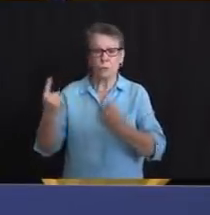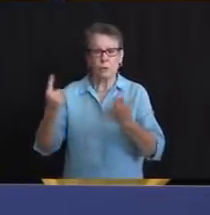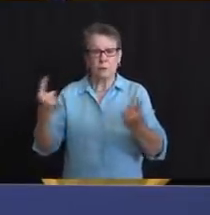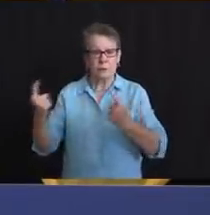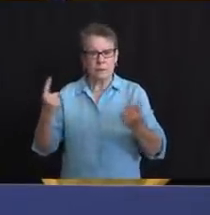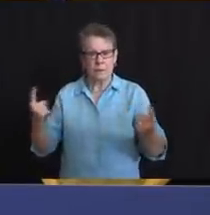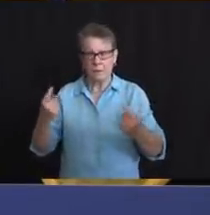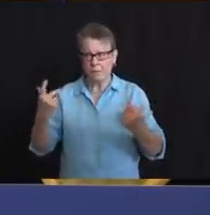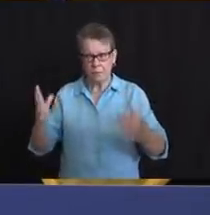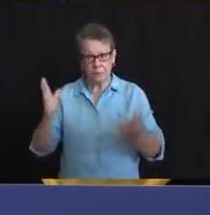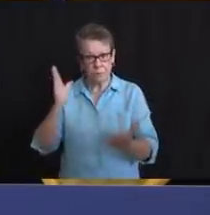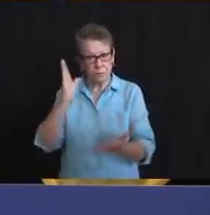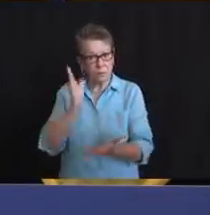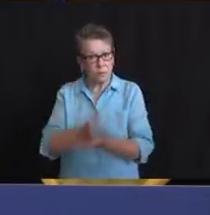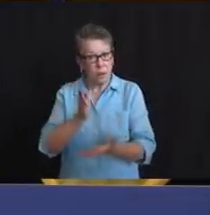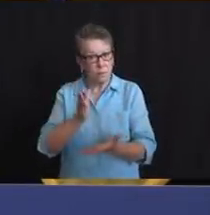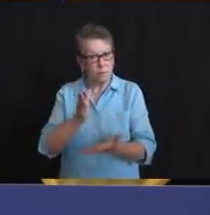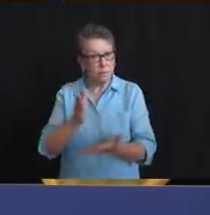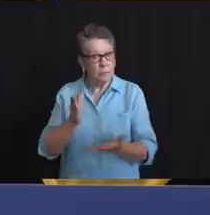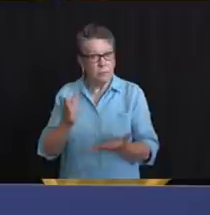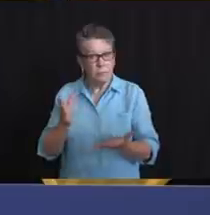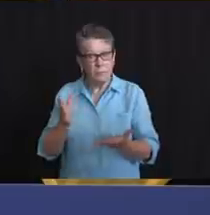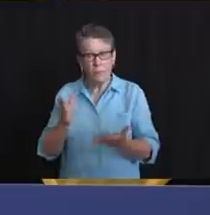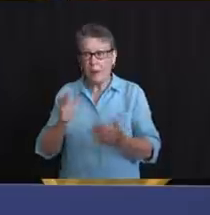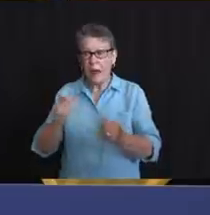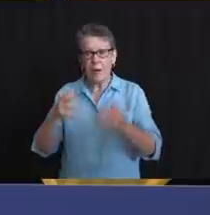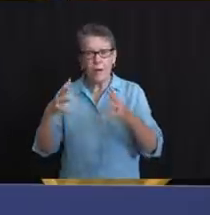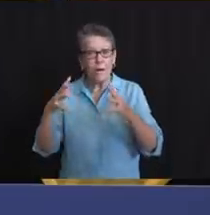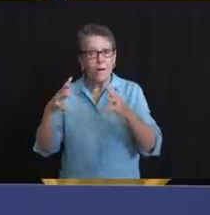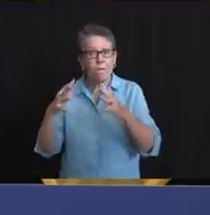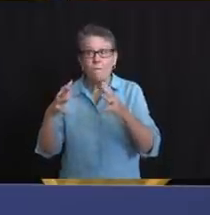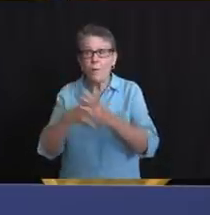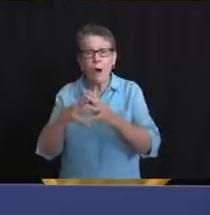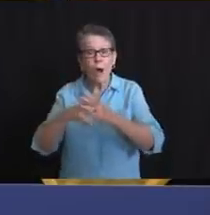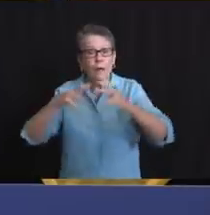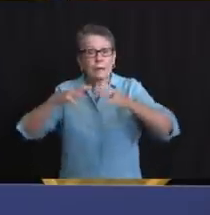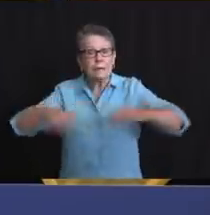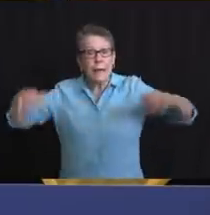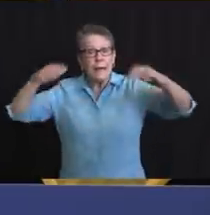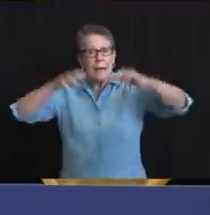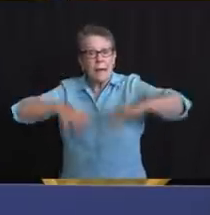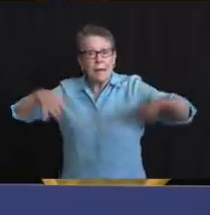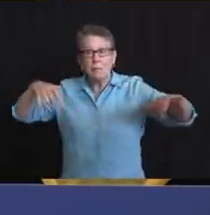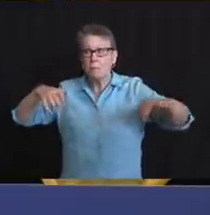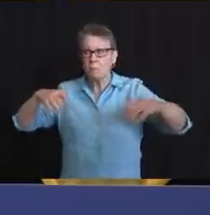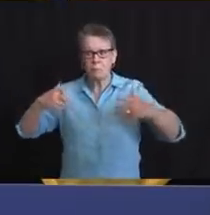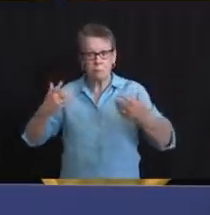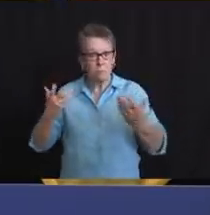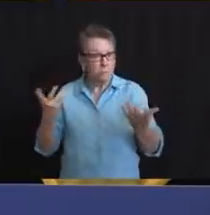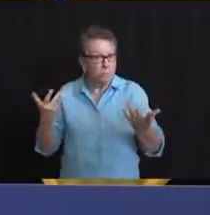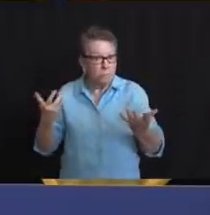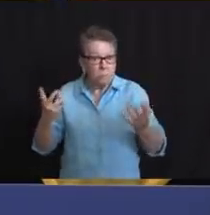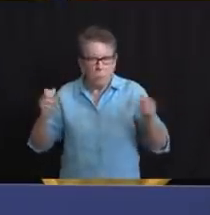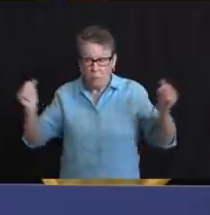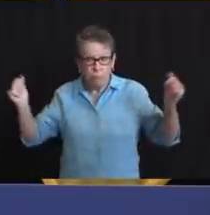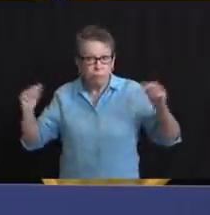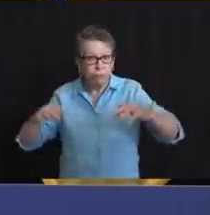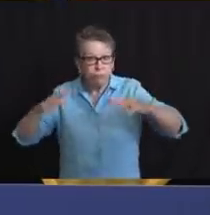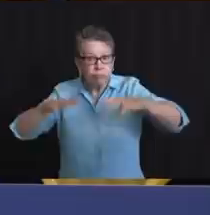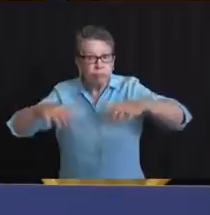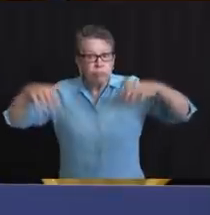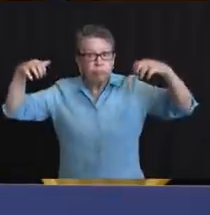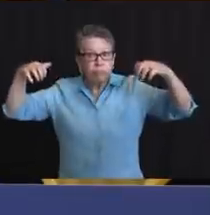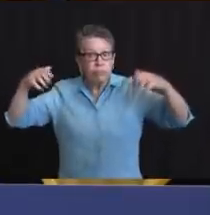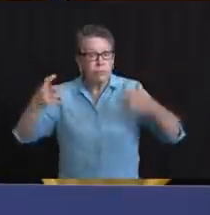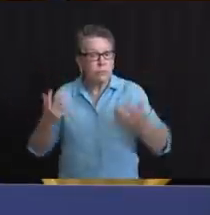is that June 4th and not May 28th, as the Jets just announced on Twitter? Should the Senate filibuster be eliminated so Congress can pass